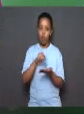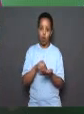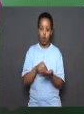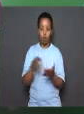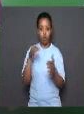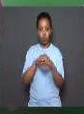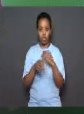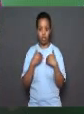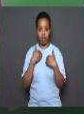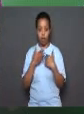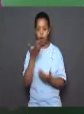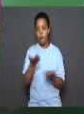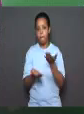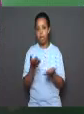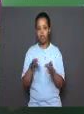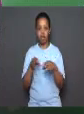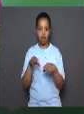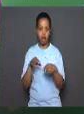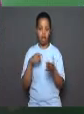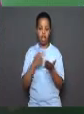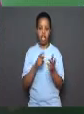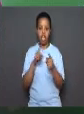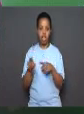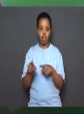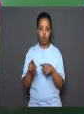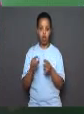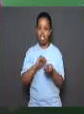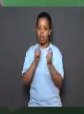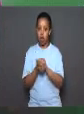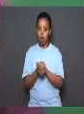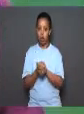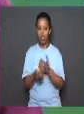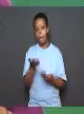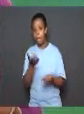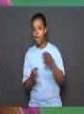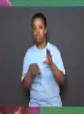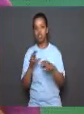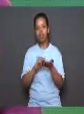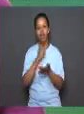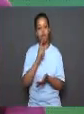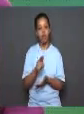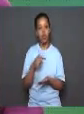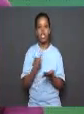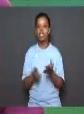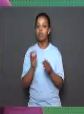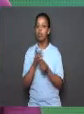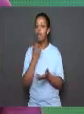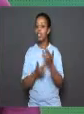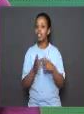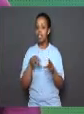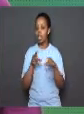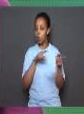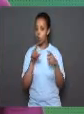particles balances the effects of denaturation. We also discussed